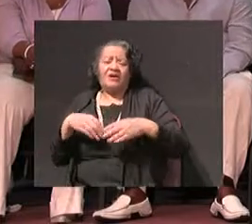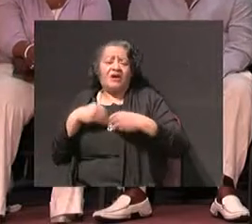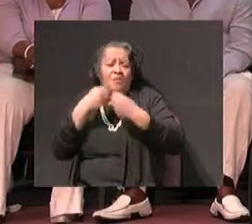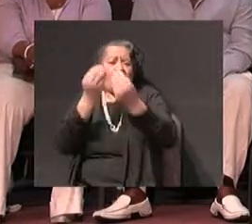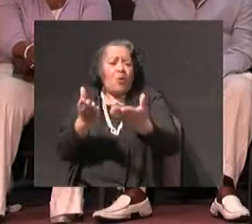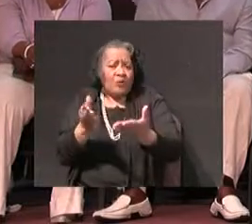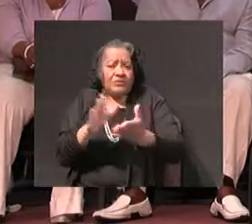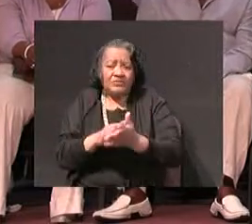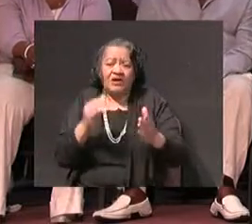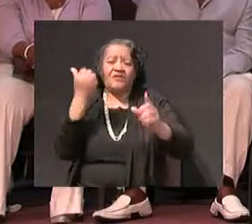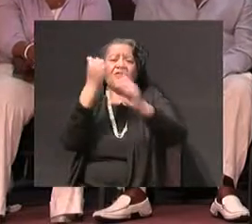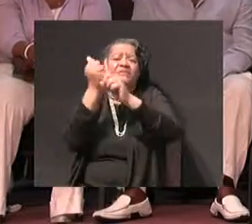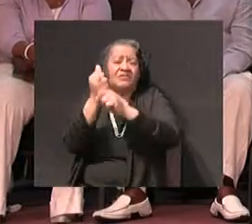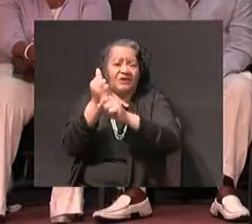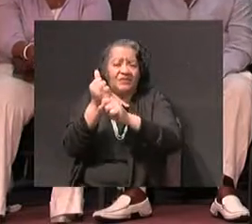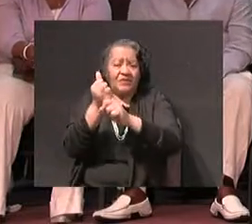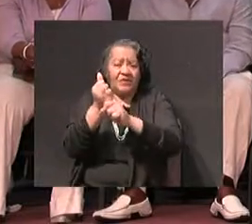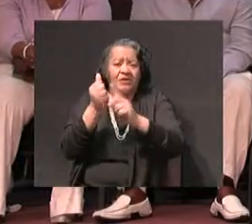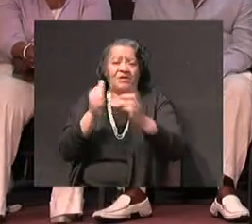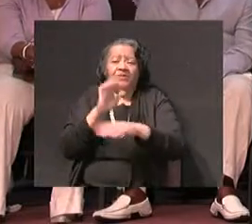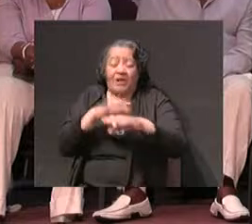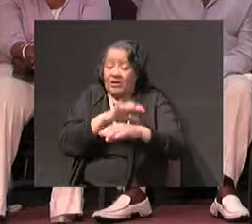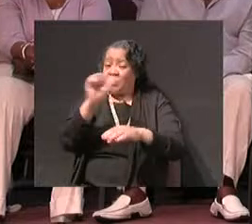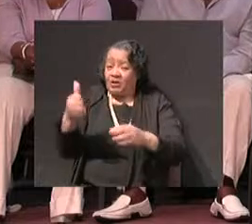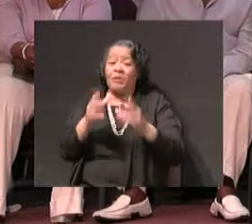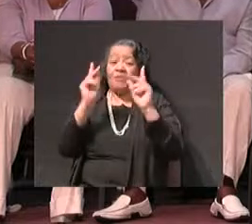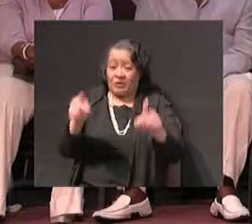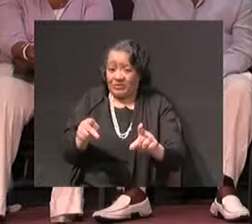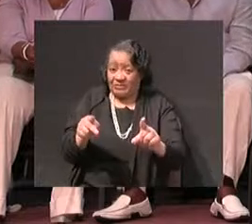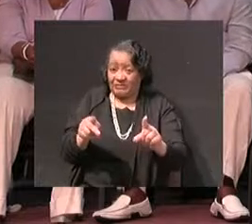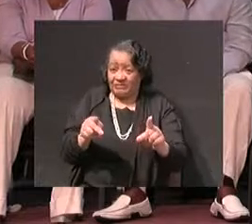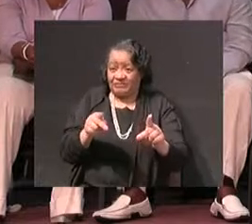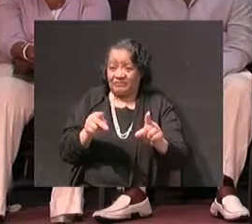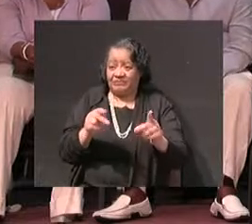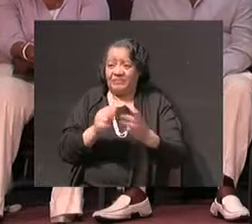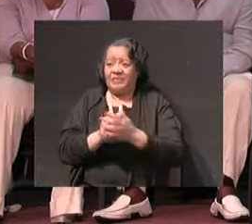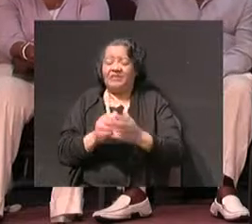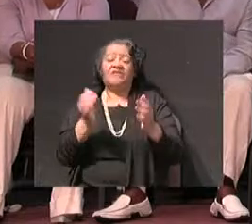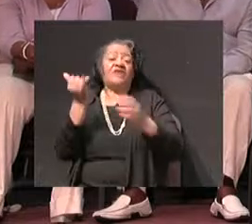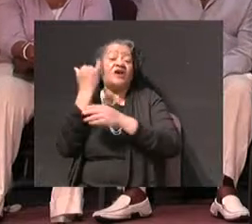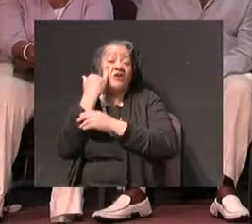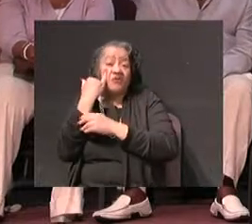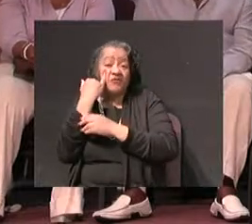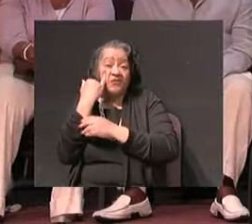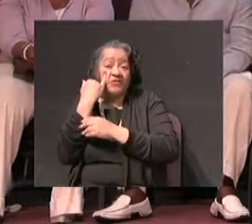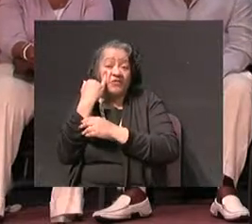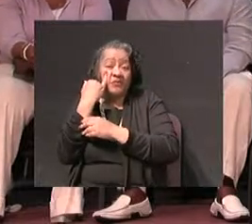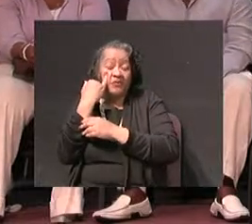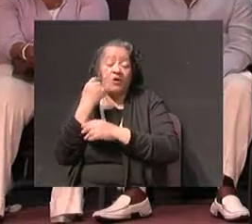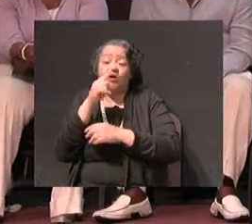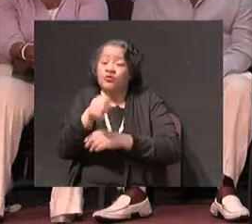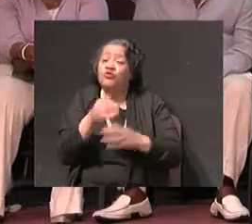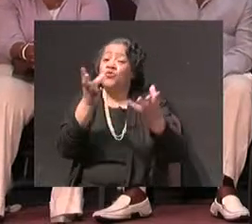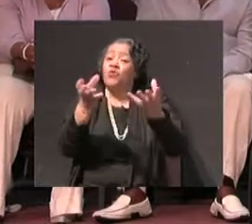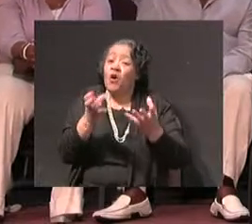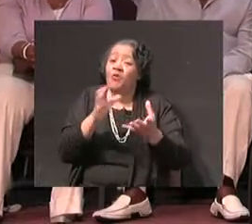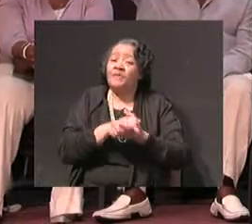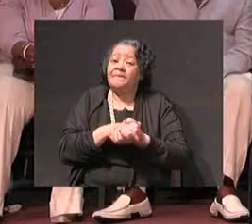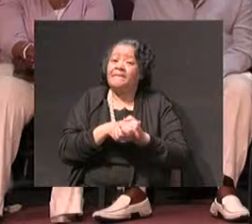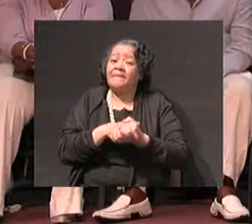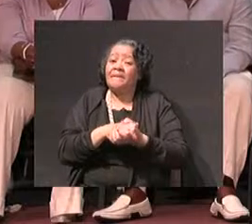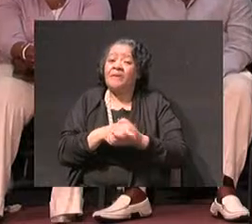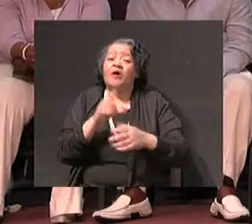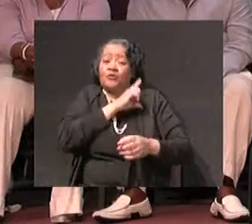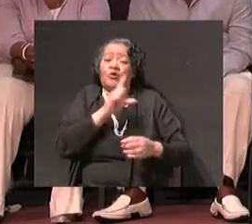impose himself on anybody. If you want